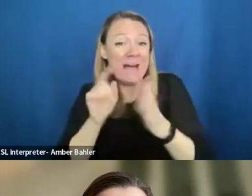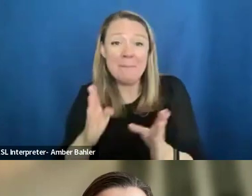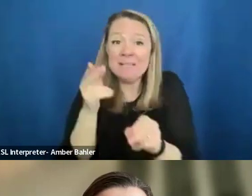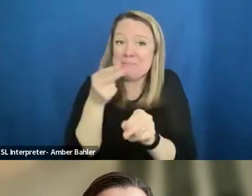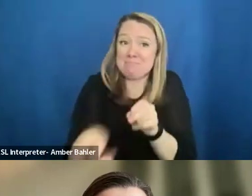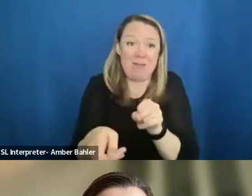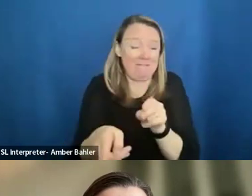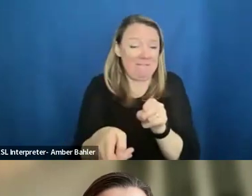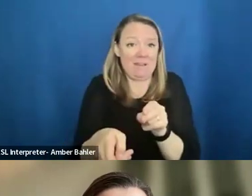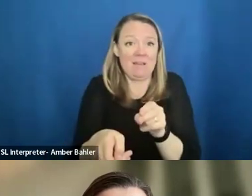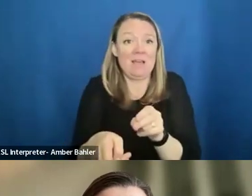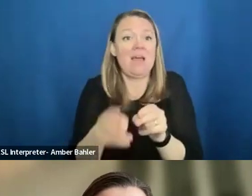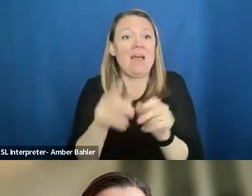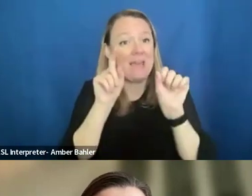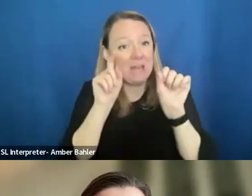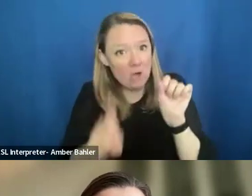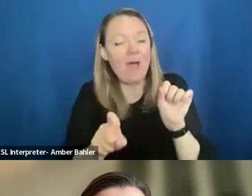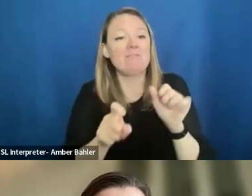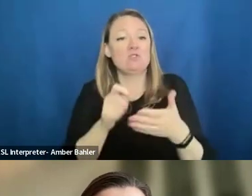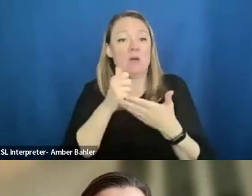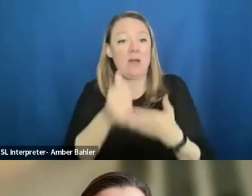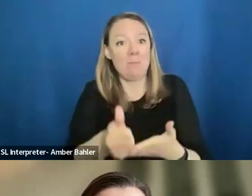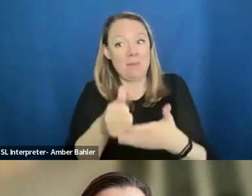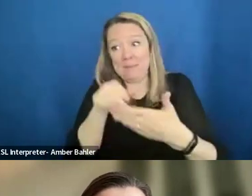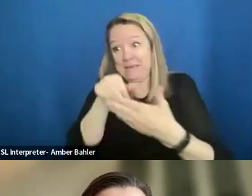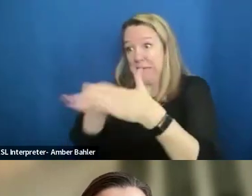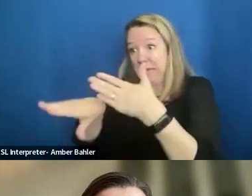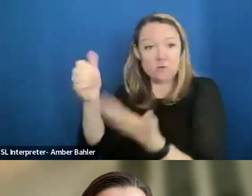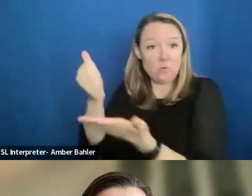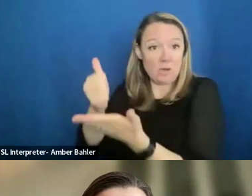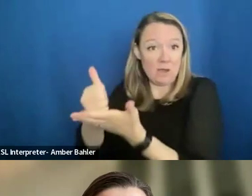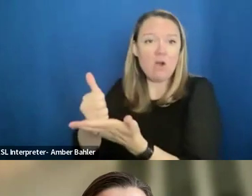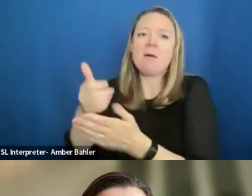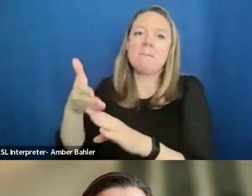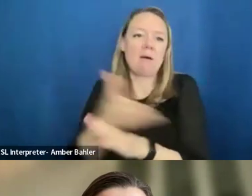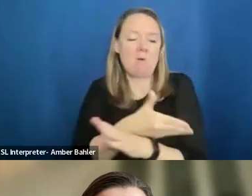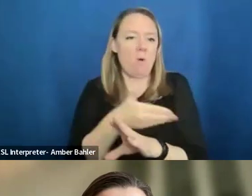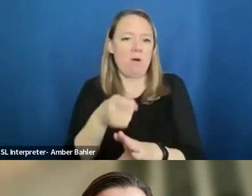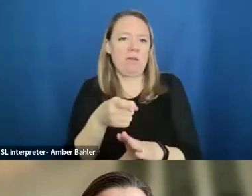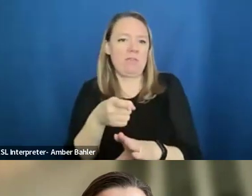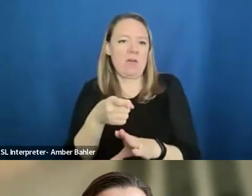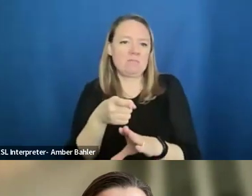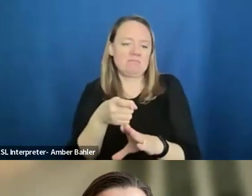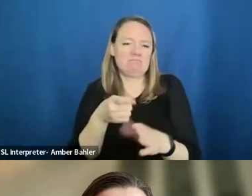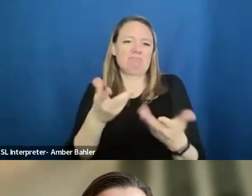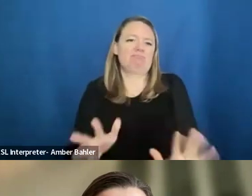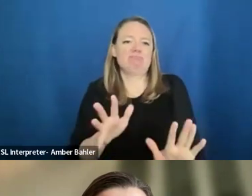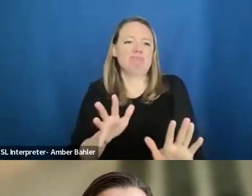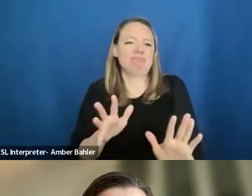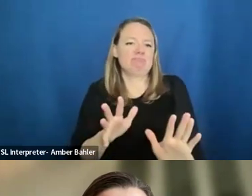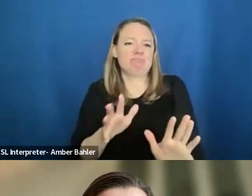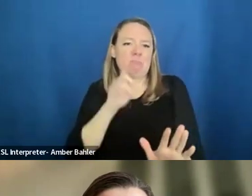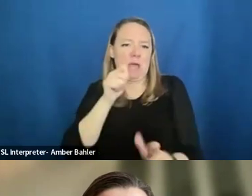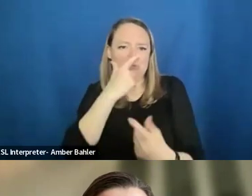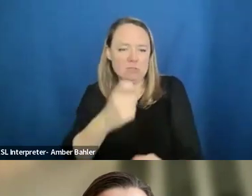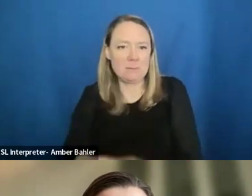got to get people in before that window eclipses. A couple things about what the system should look like. So for me, it starts